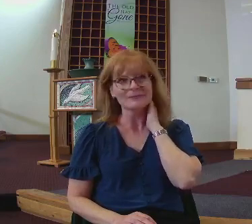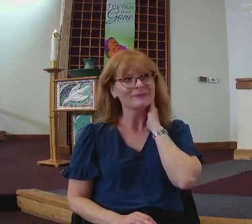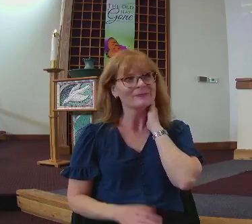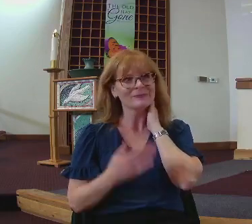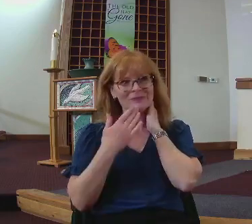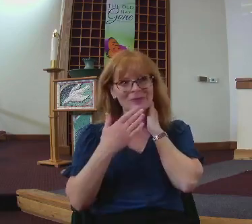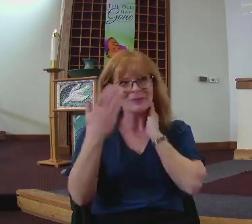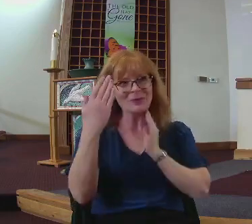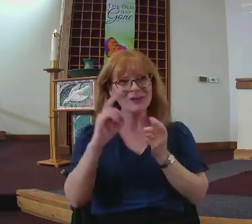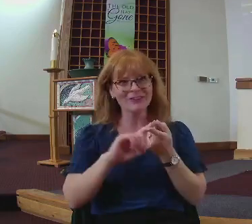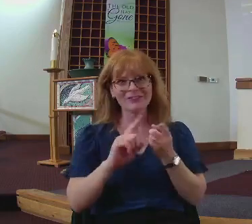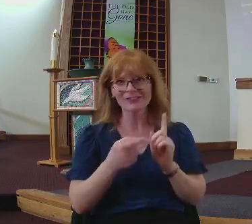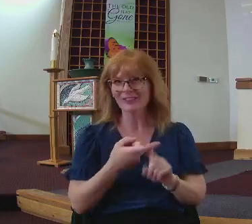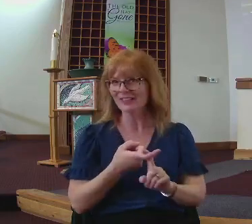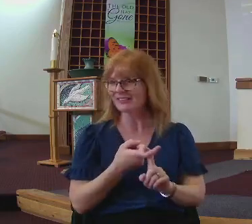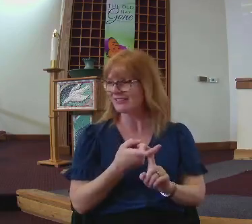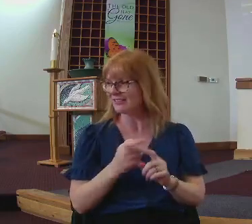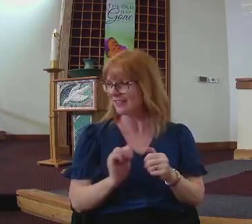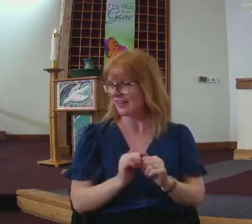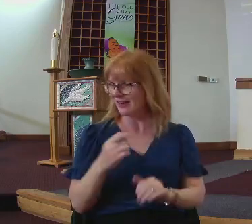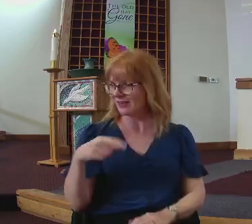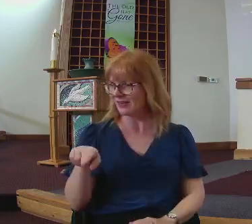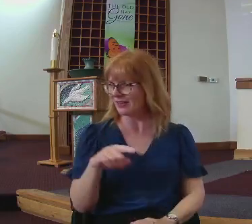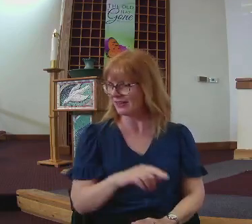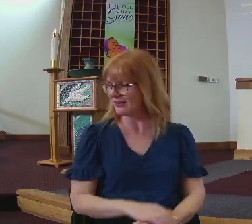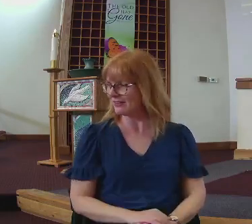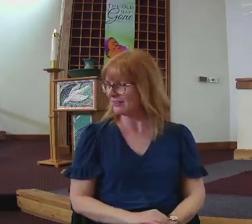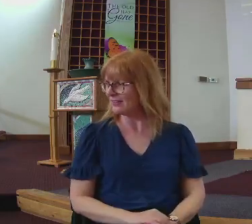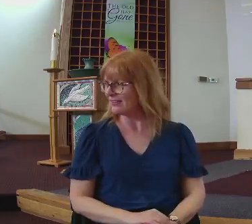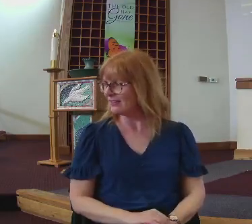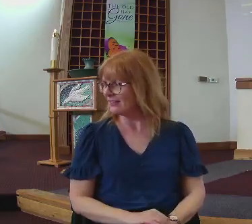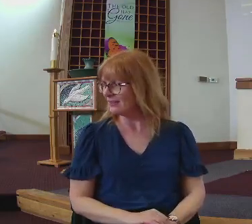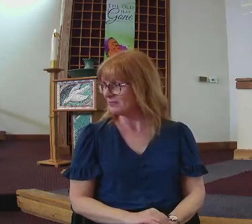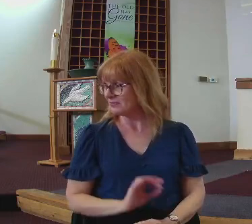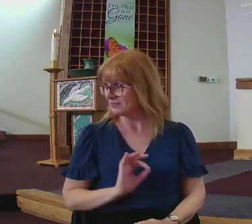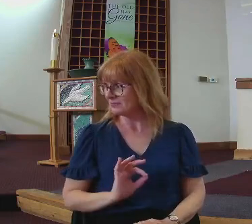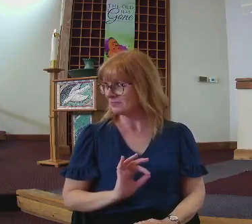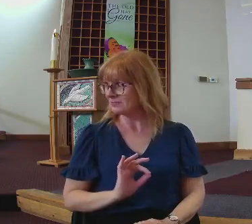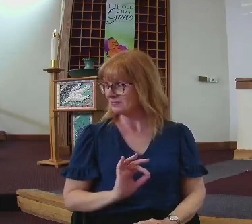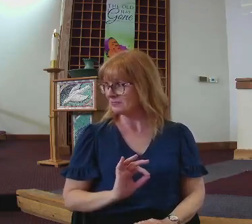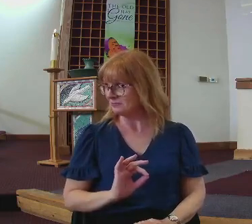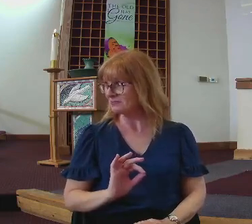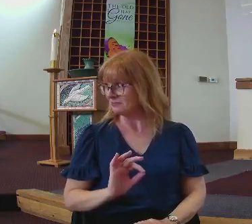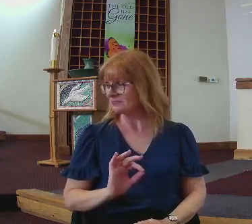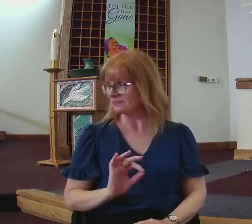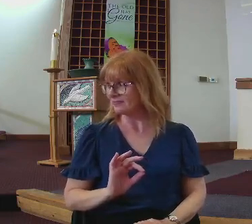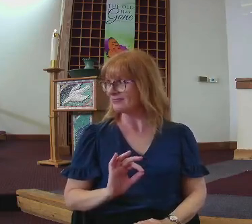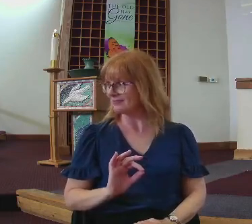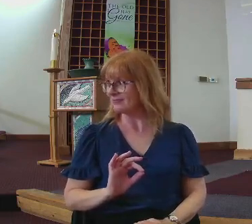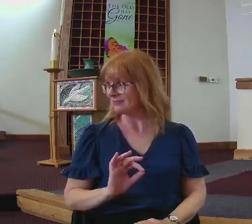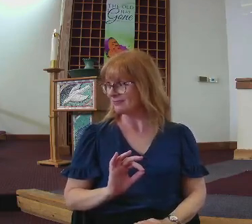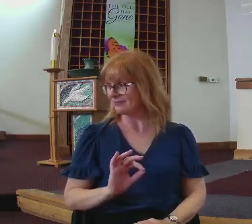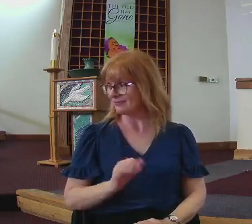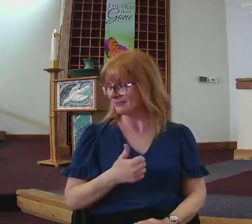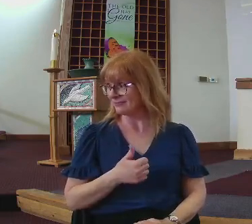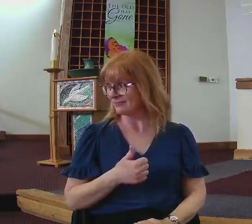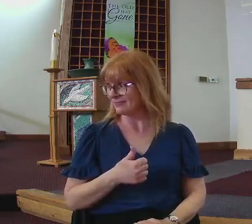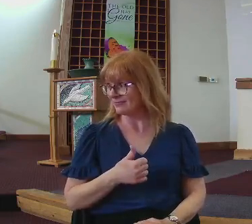Well, good morning, friends. How are you guys doing? Are you good? Good? Are y'all